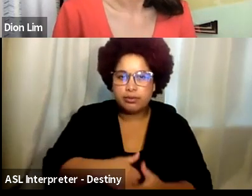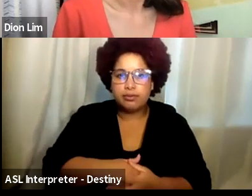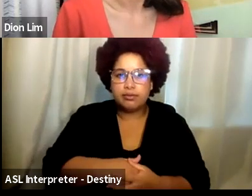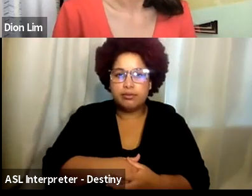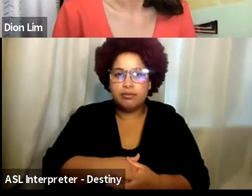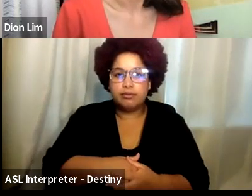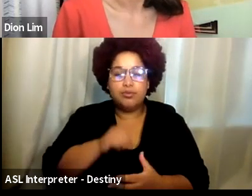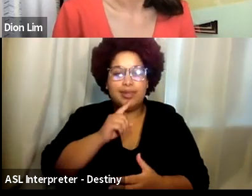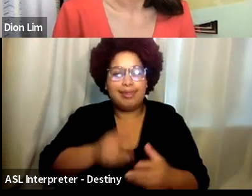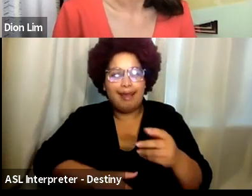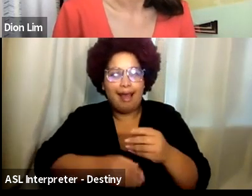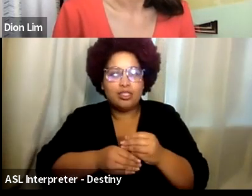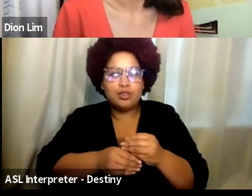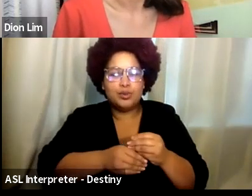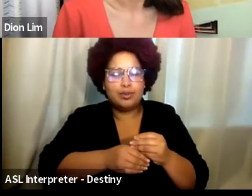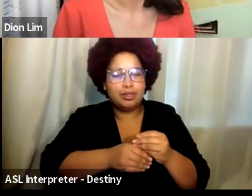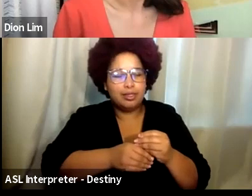and add to the landscape of